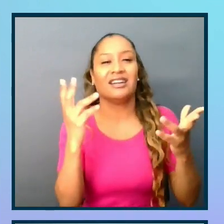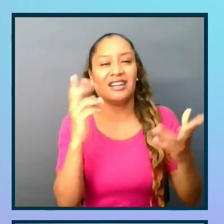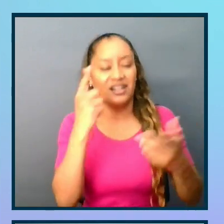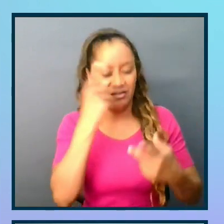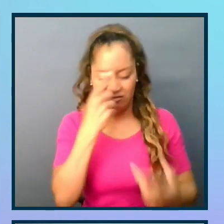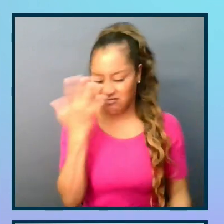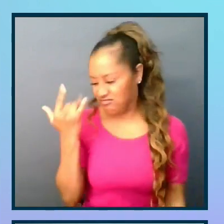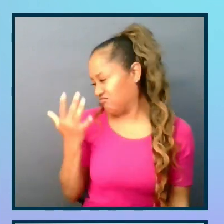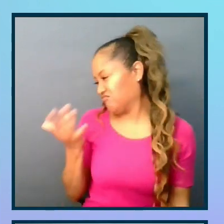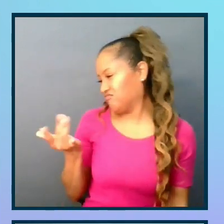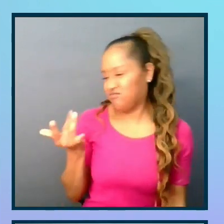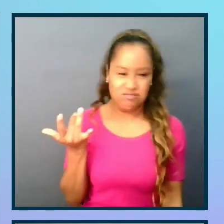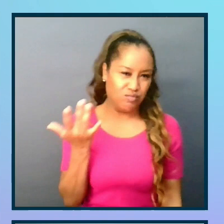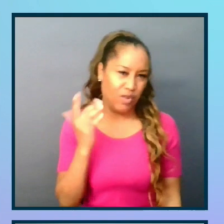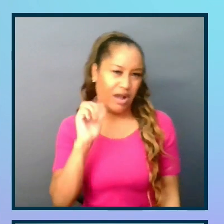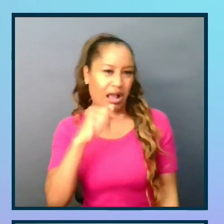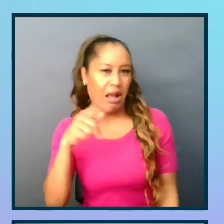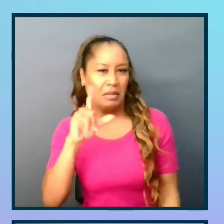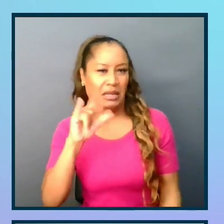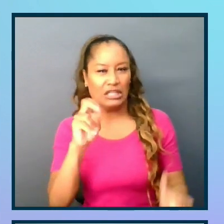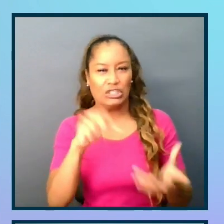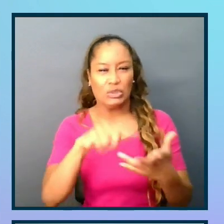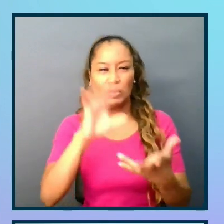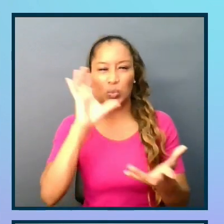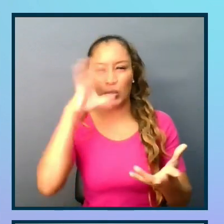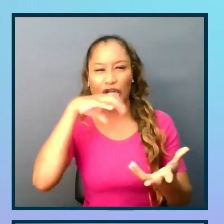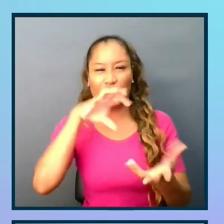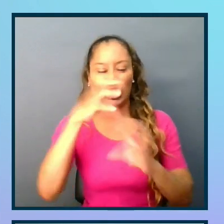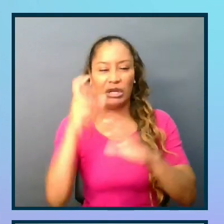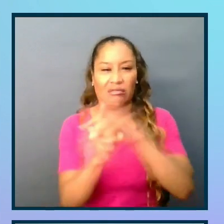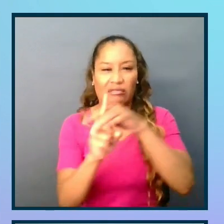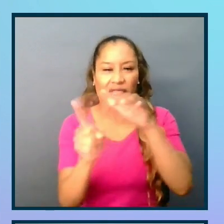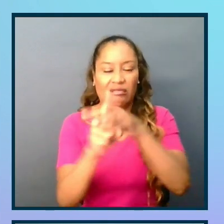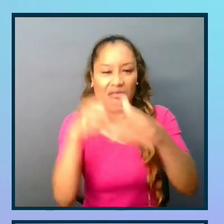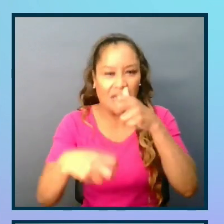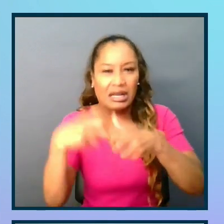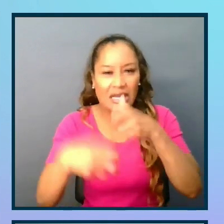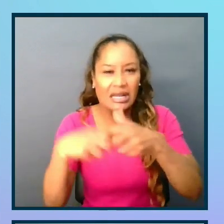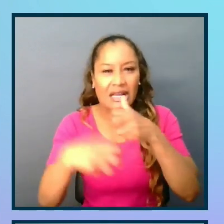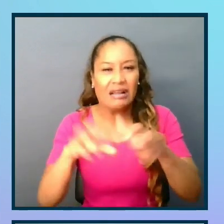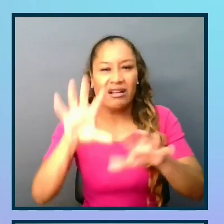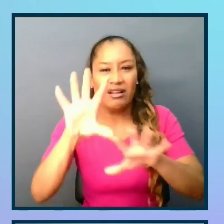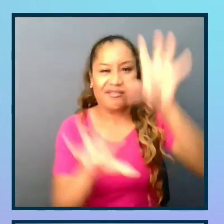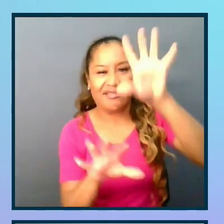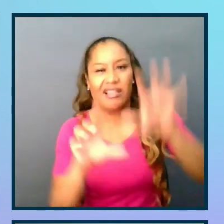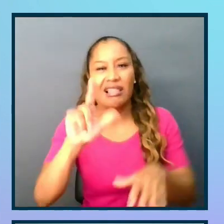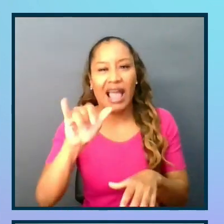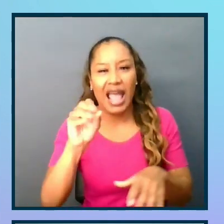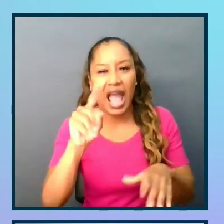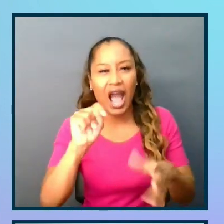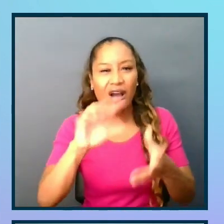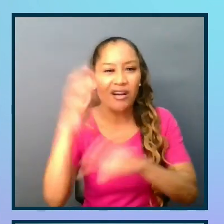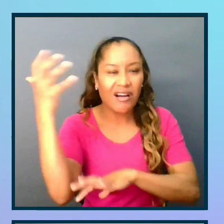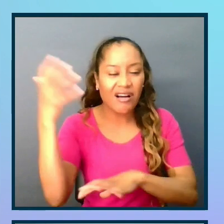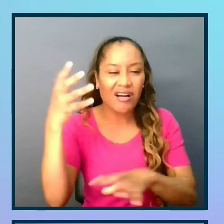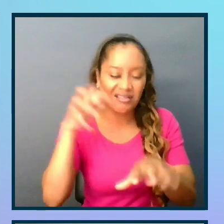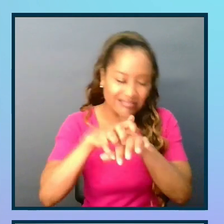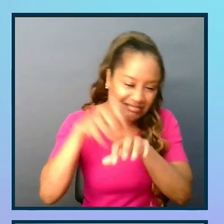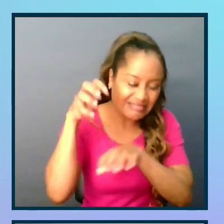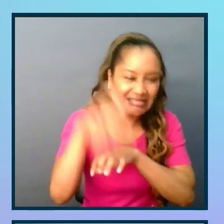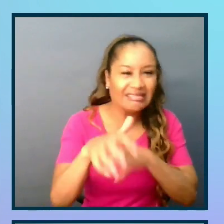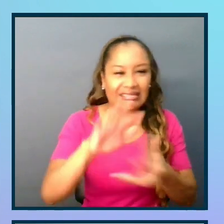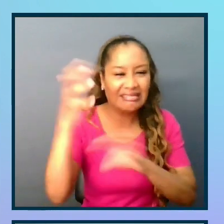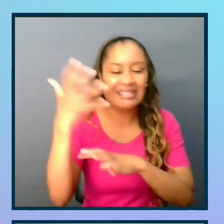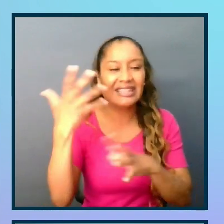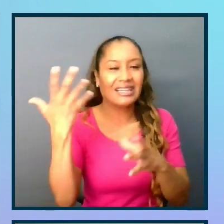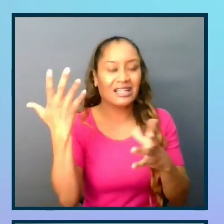why the application's in this weird, buggy, you know, layout defect riddled state. So, you